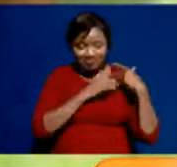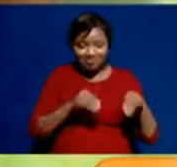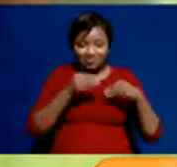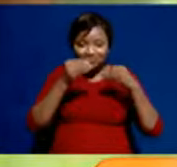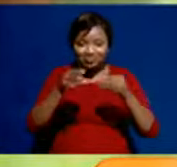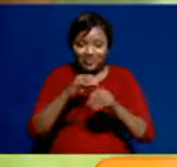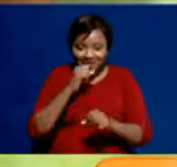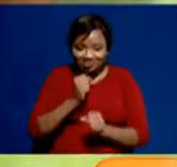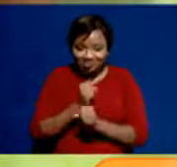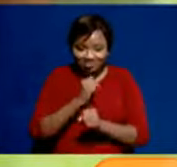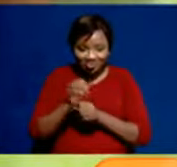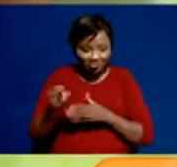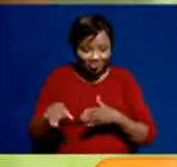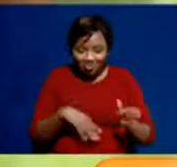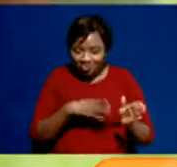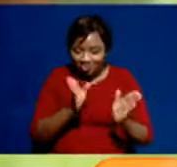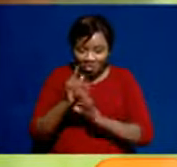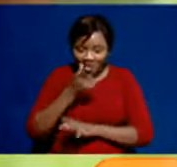by bringing